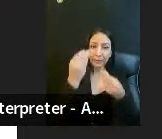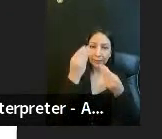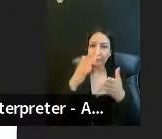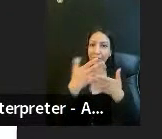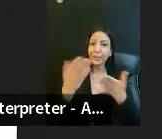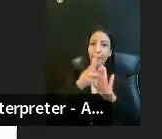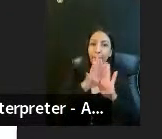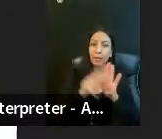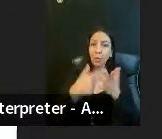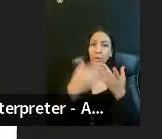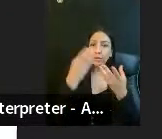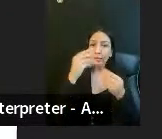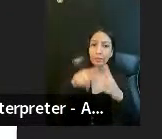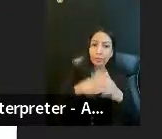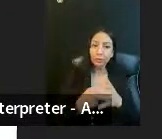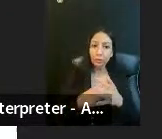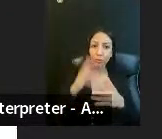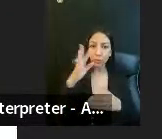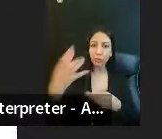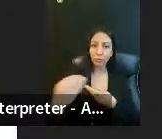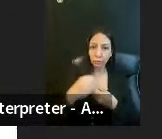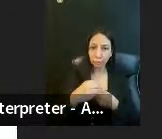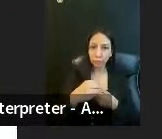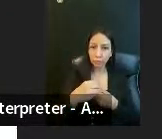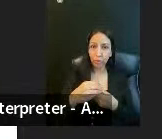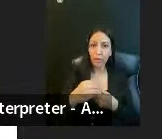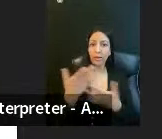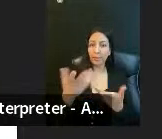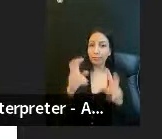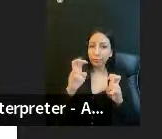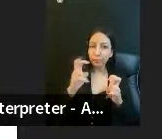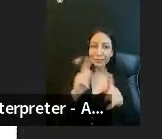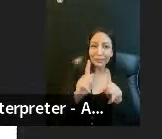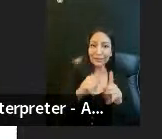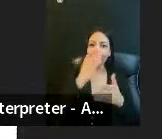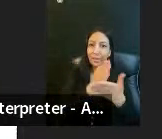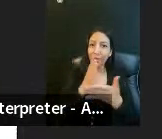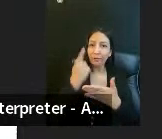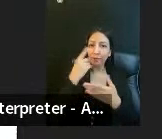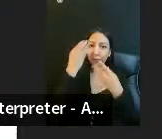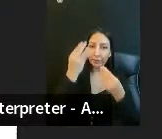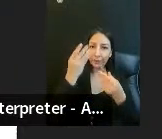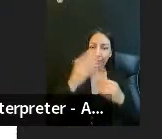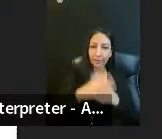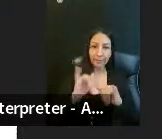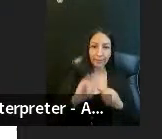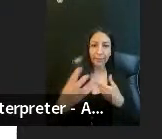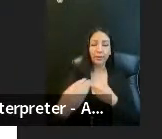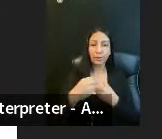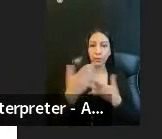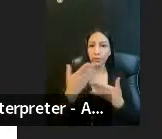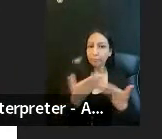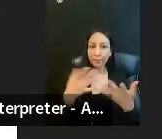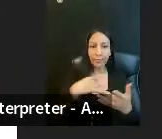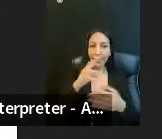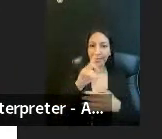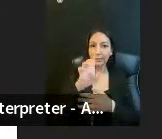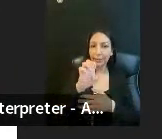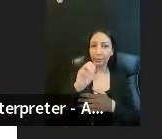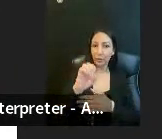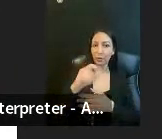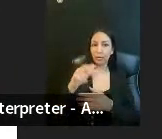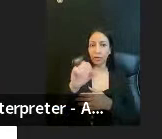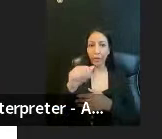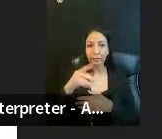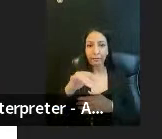on what the data tool is going to include in terms of the different categories of data that include things like demographics,